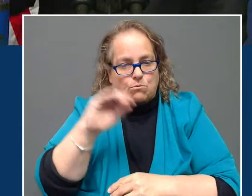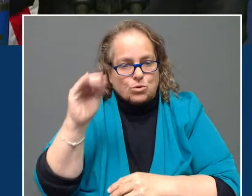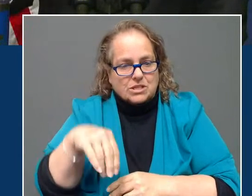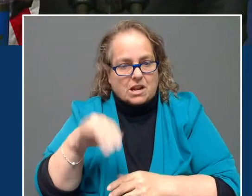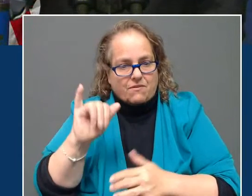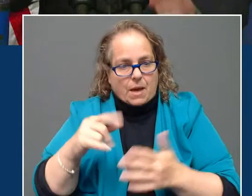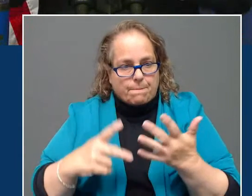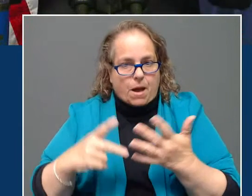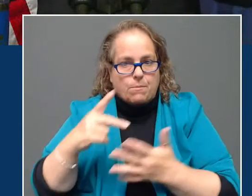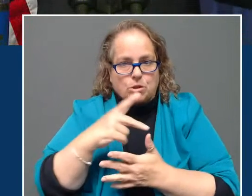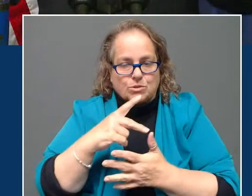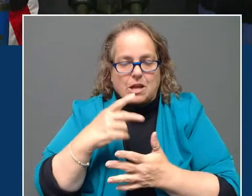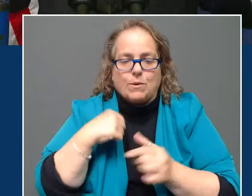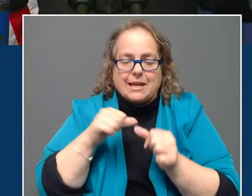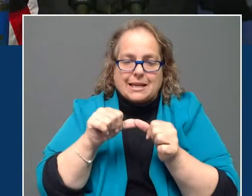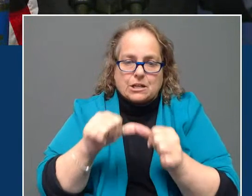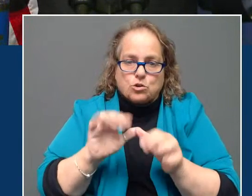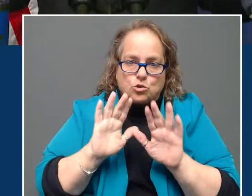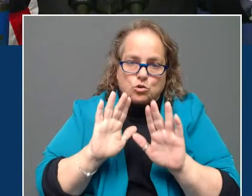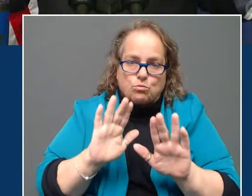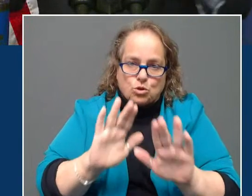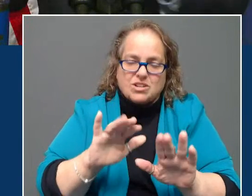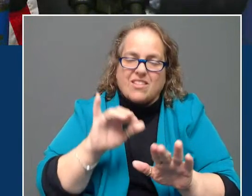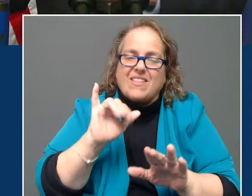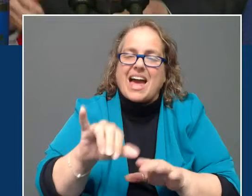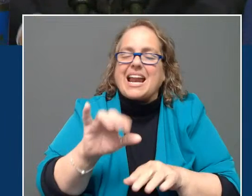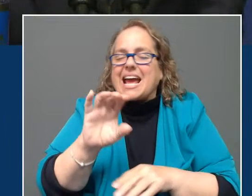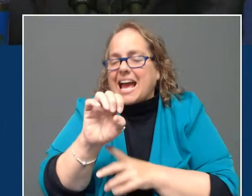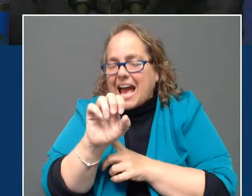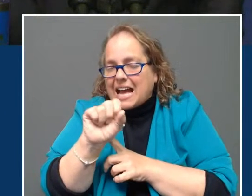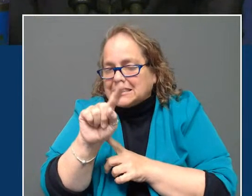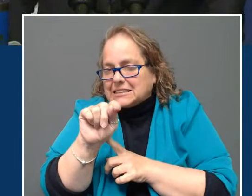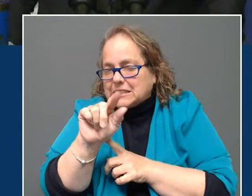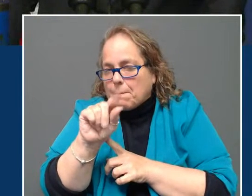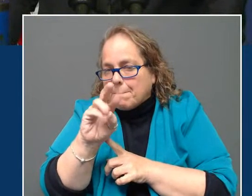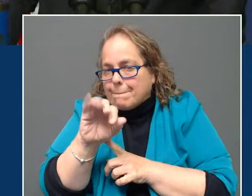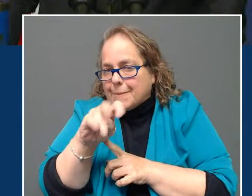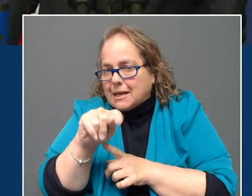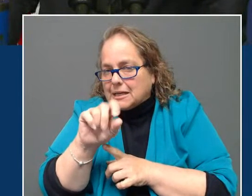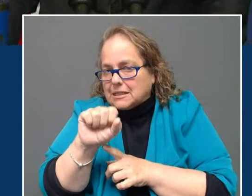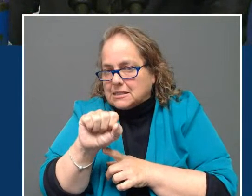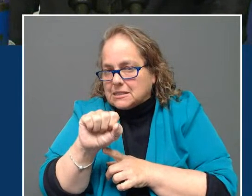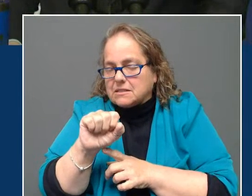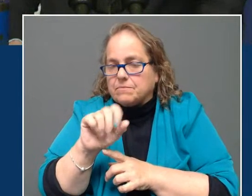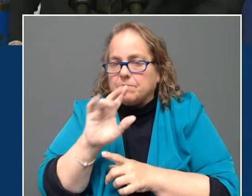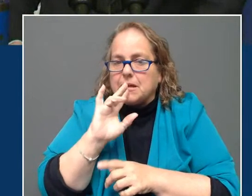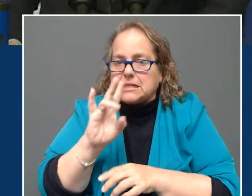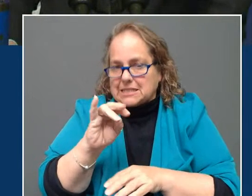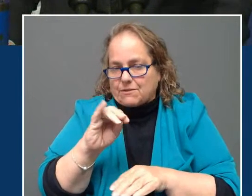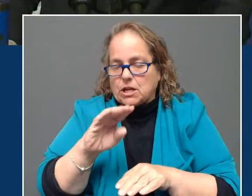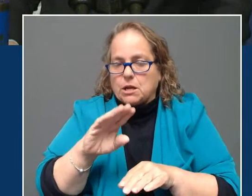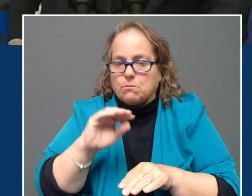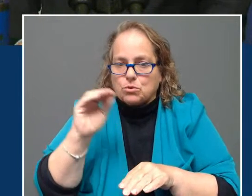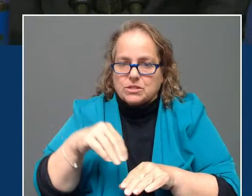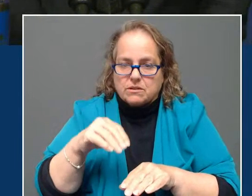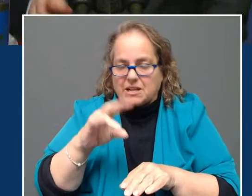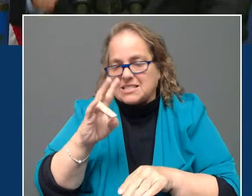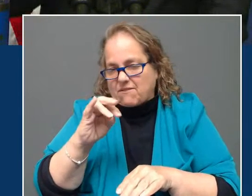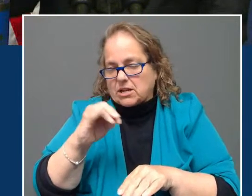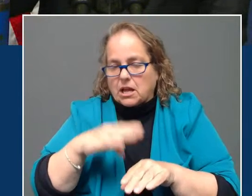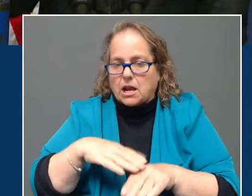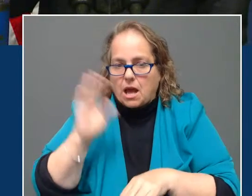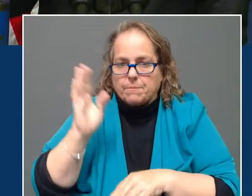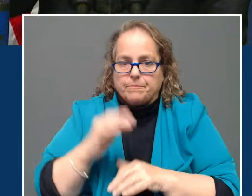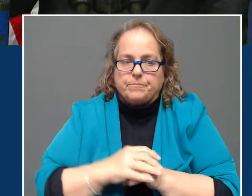That's based on estimates of the overall number of people 70 and up. Now to talk